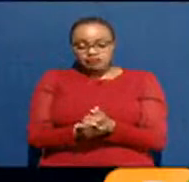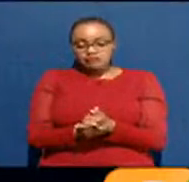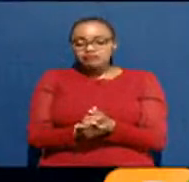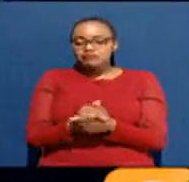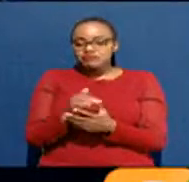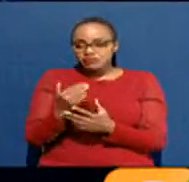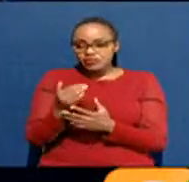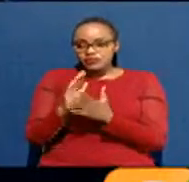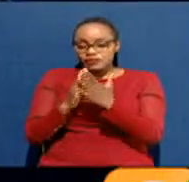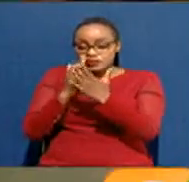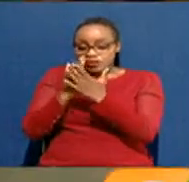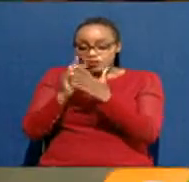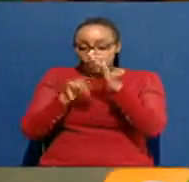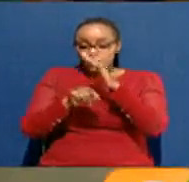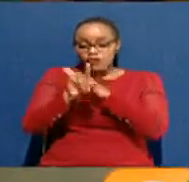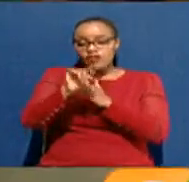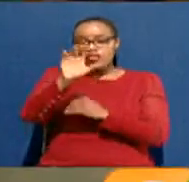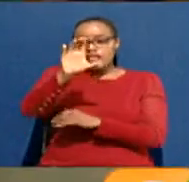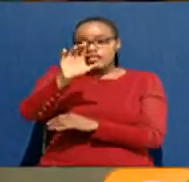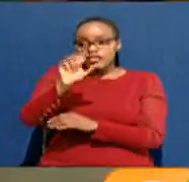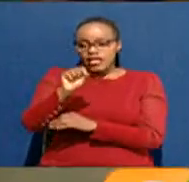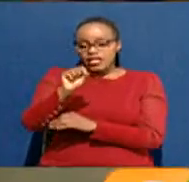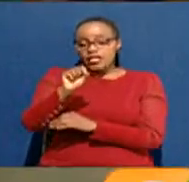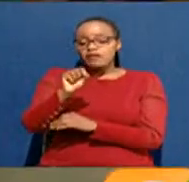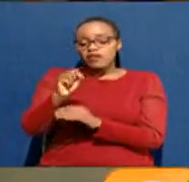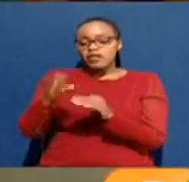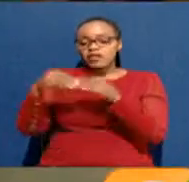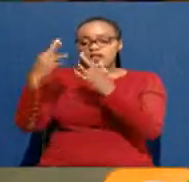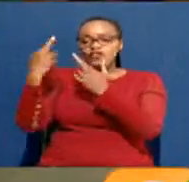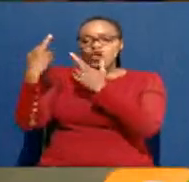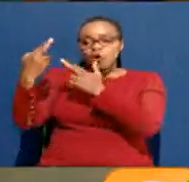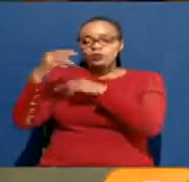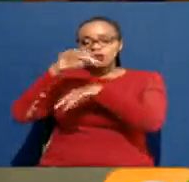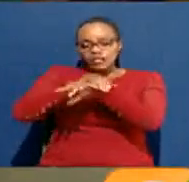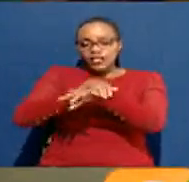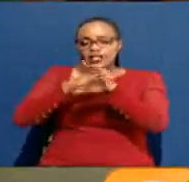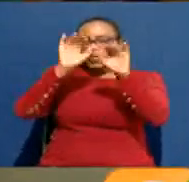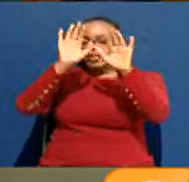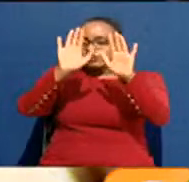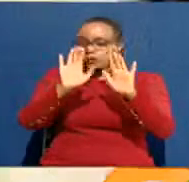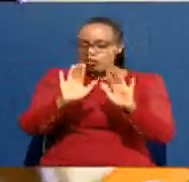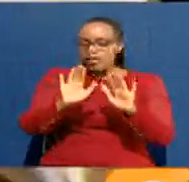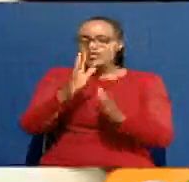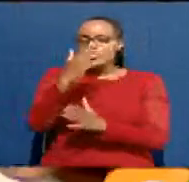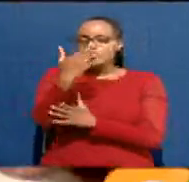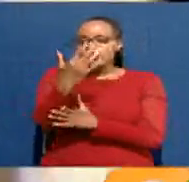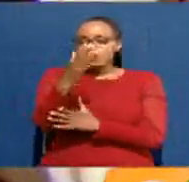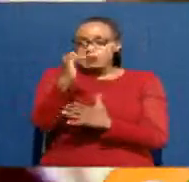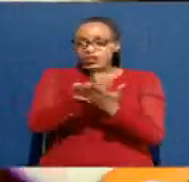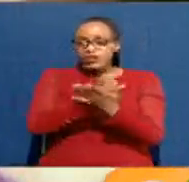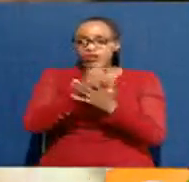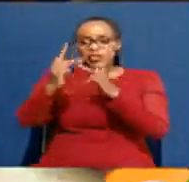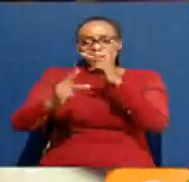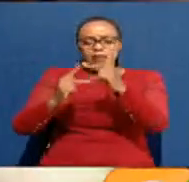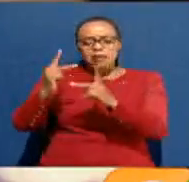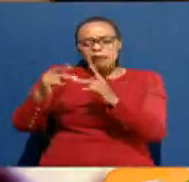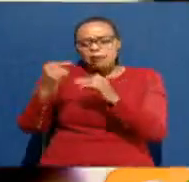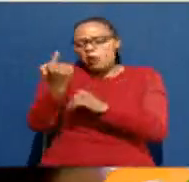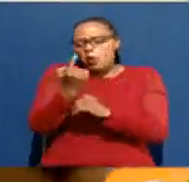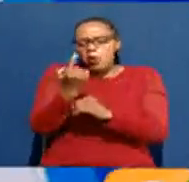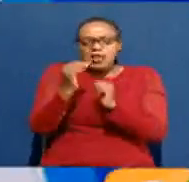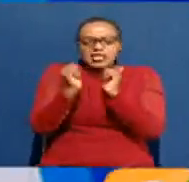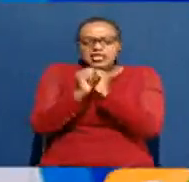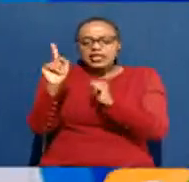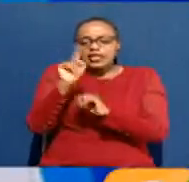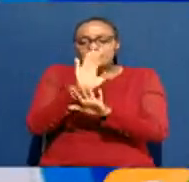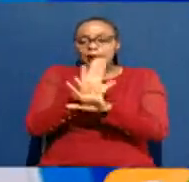Making it to the building's interior gives many hopes of obtaining the vital travel document in a process that should take just 10